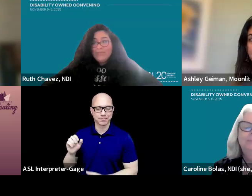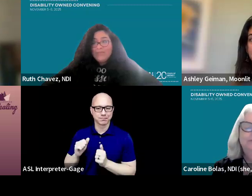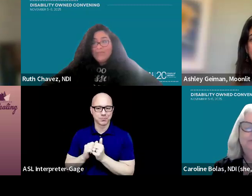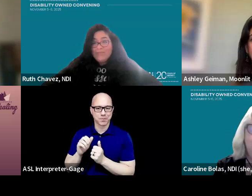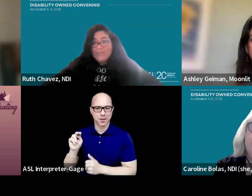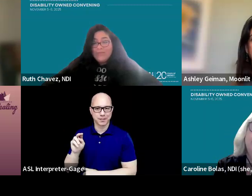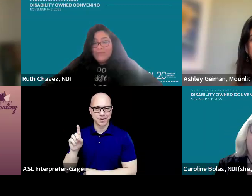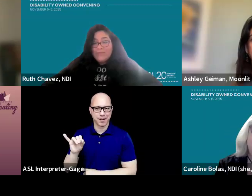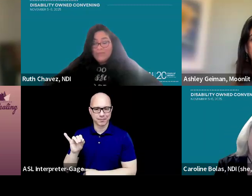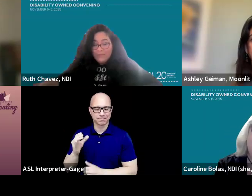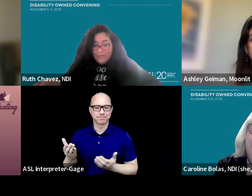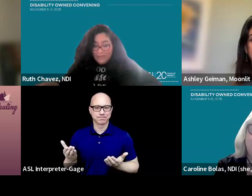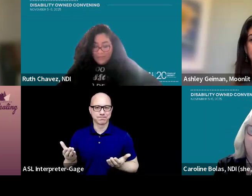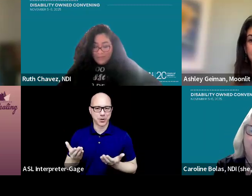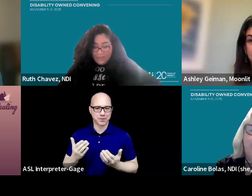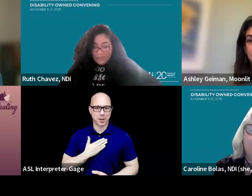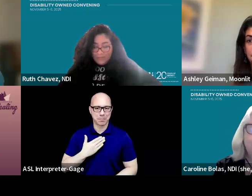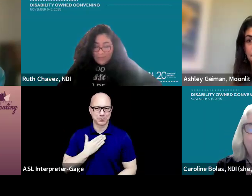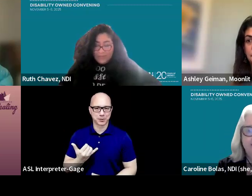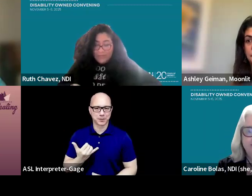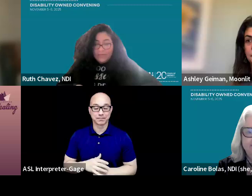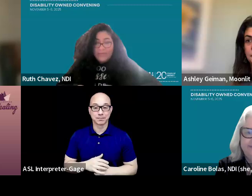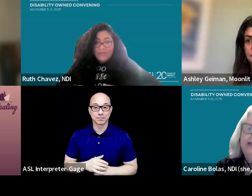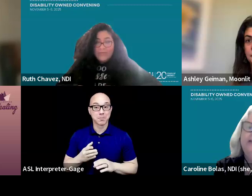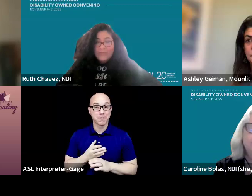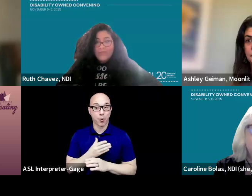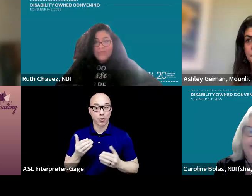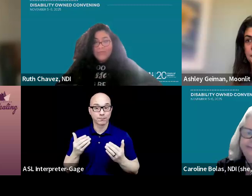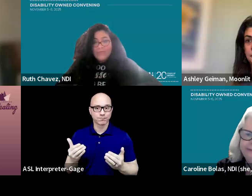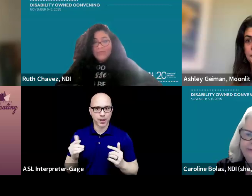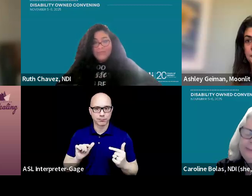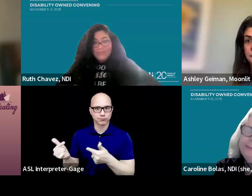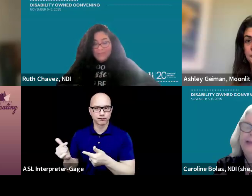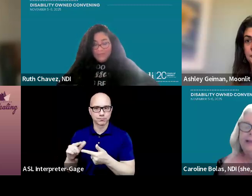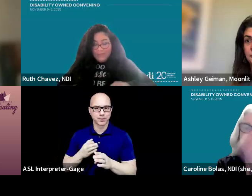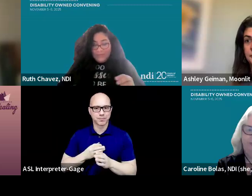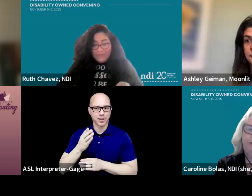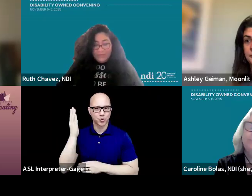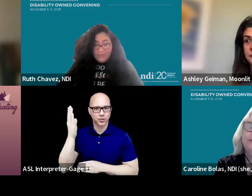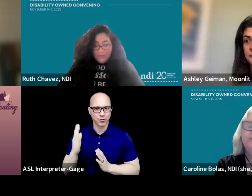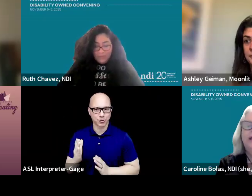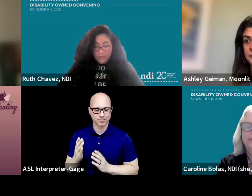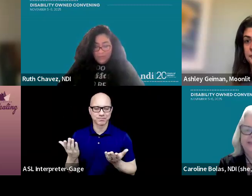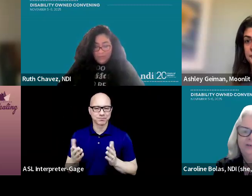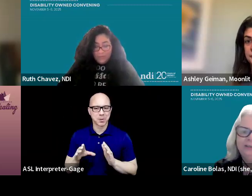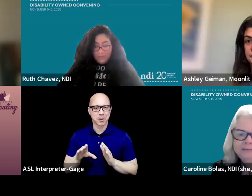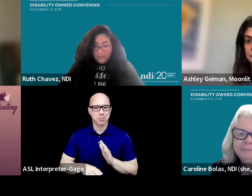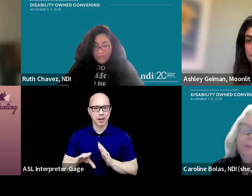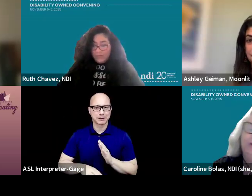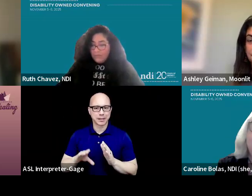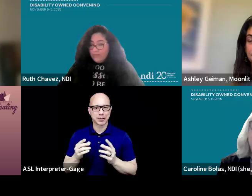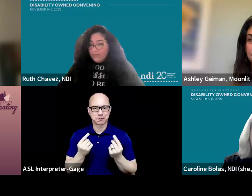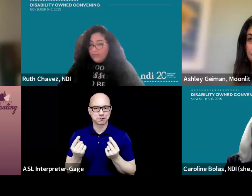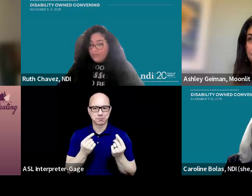today. Before we get started and turn it over to our presenters, just some basic housekeeping in case you haven't been to the other